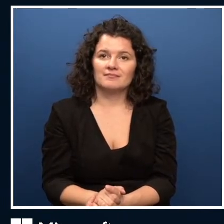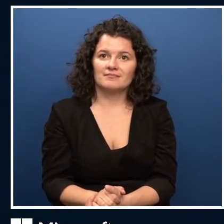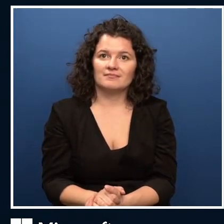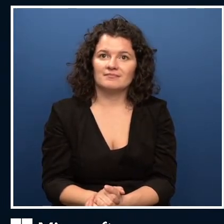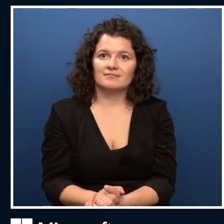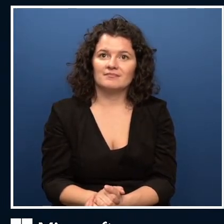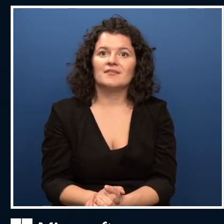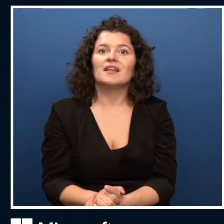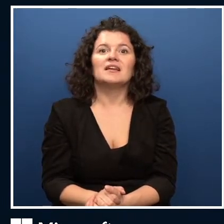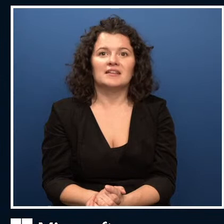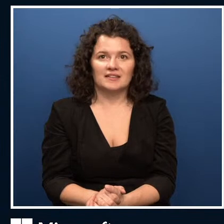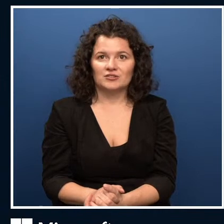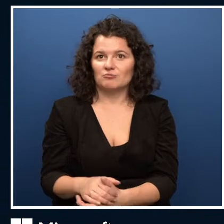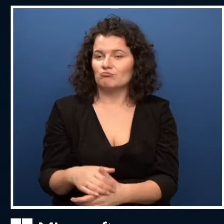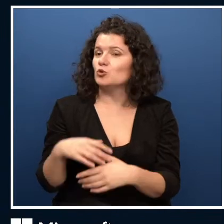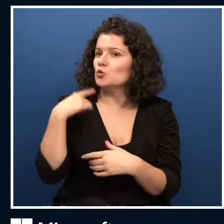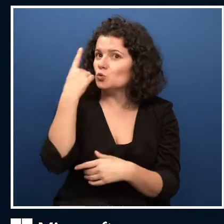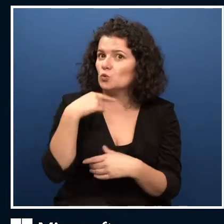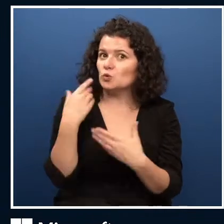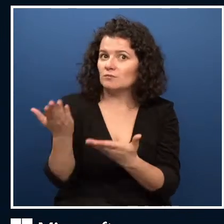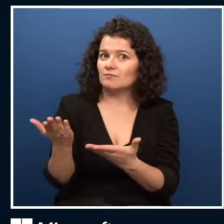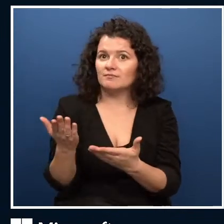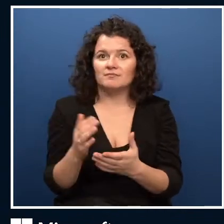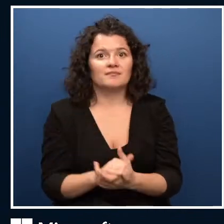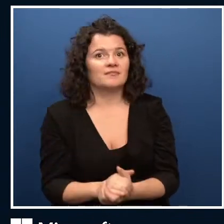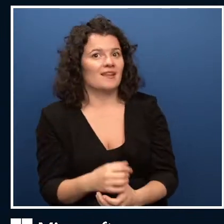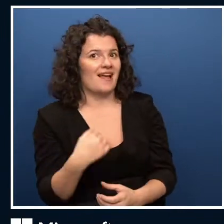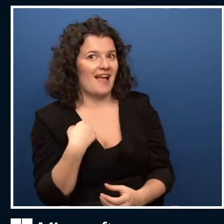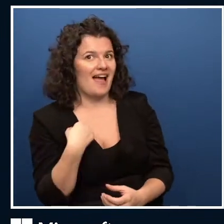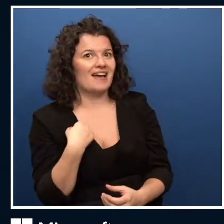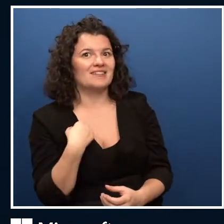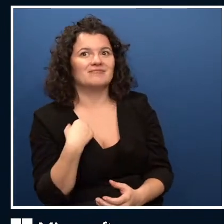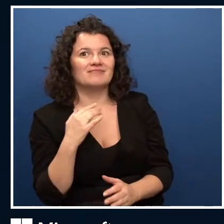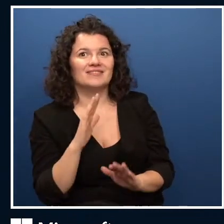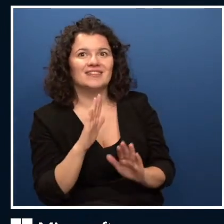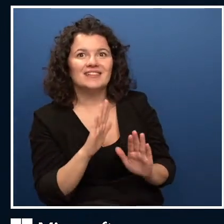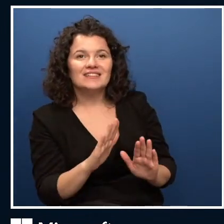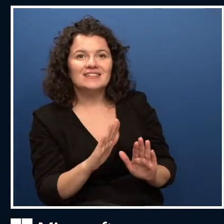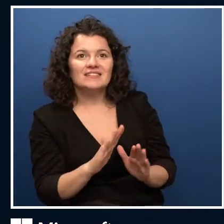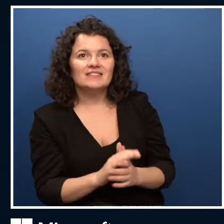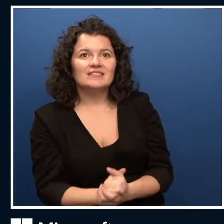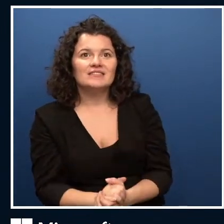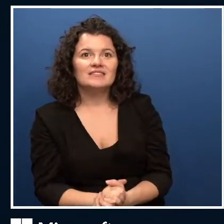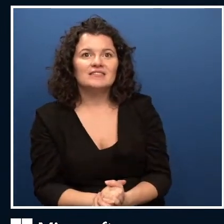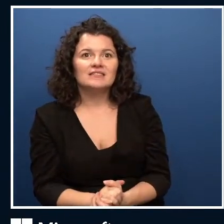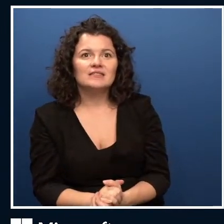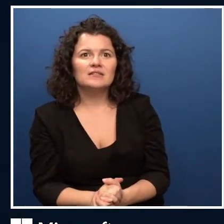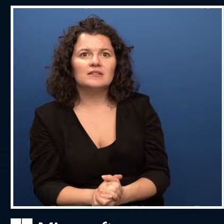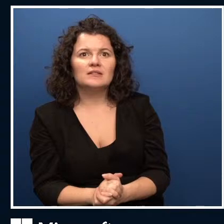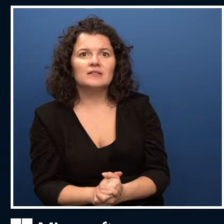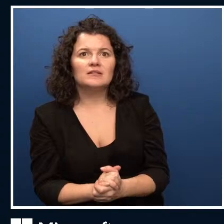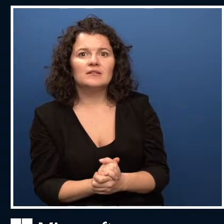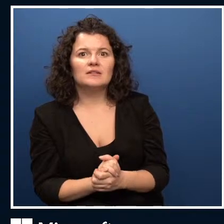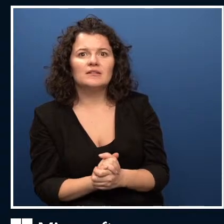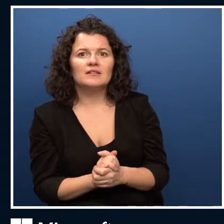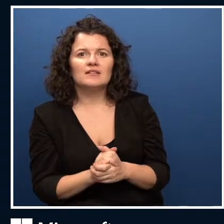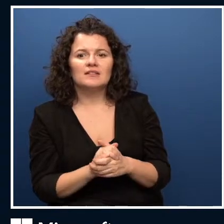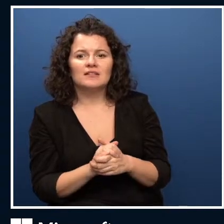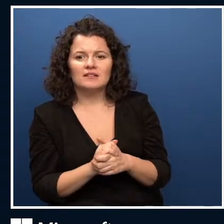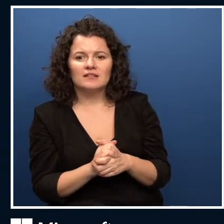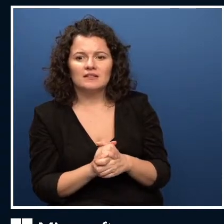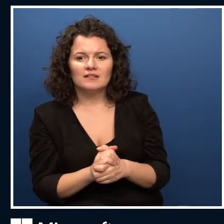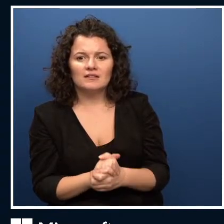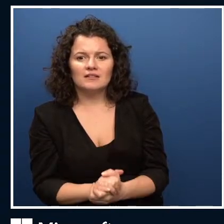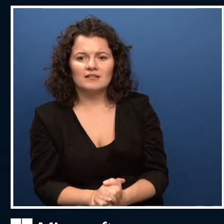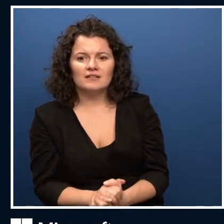and I'll cover it now. That's no problem, no problem. Let's hand it over to you then. I can see you're sharing your